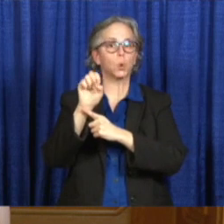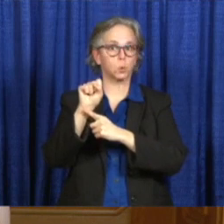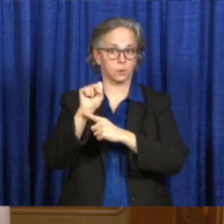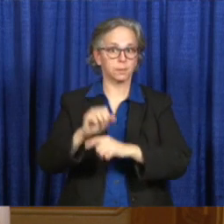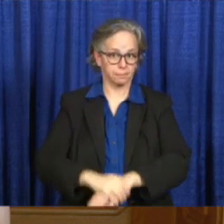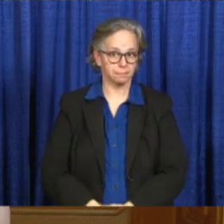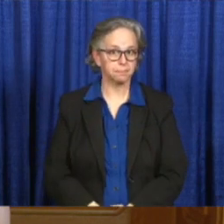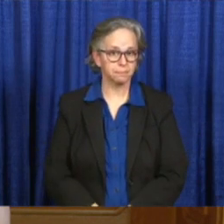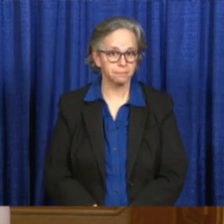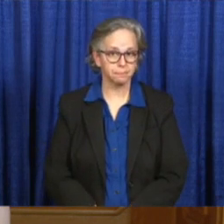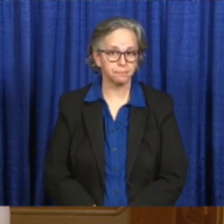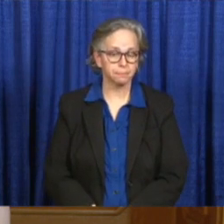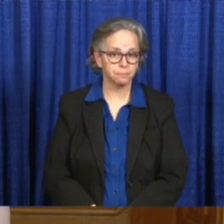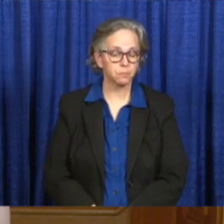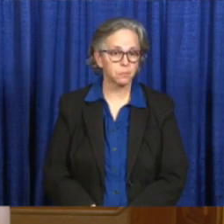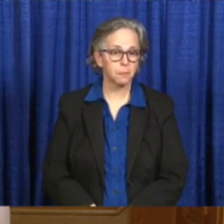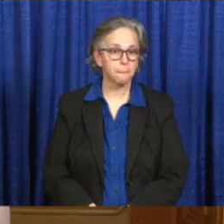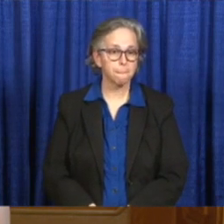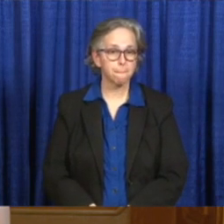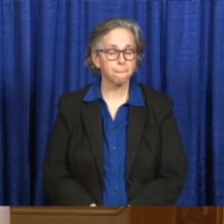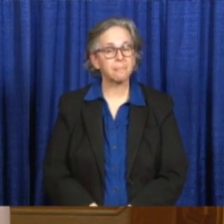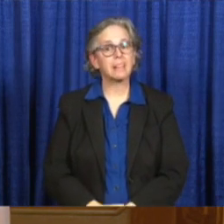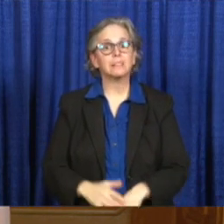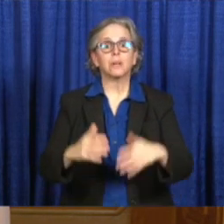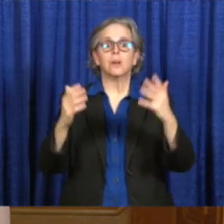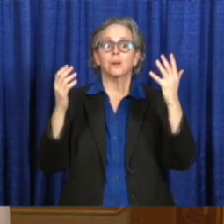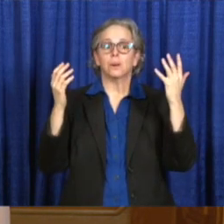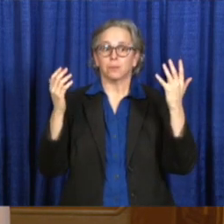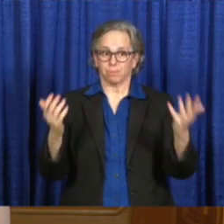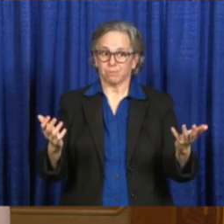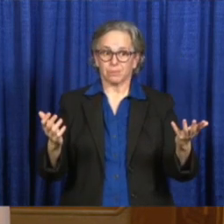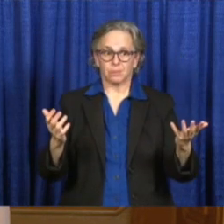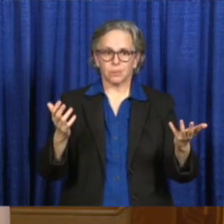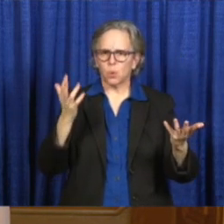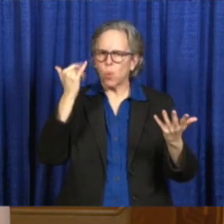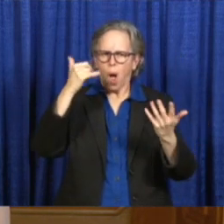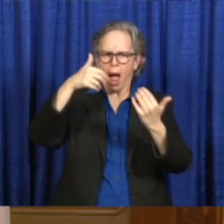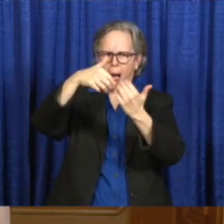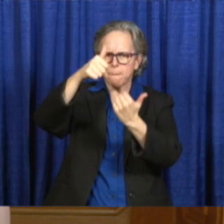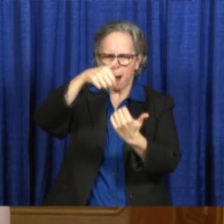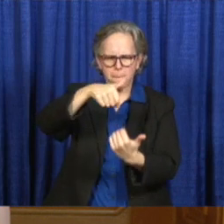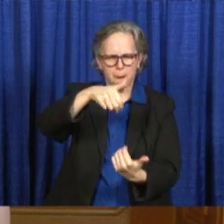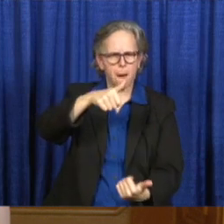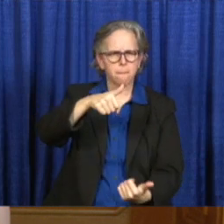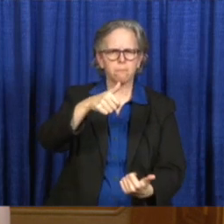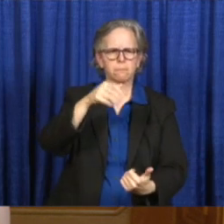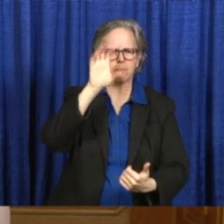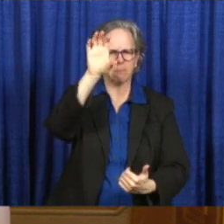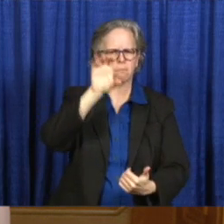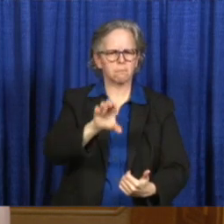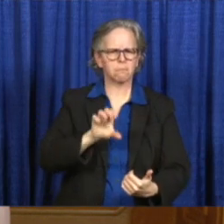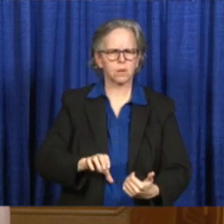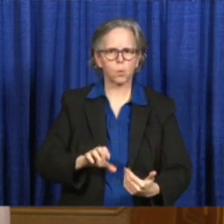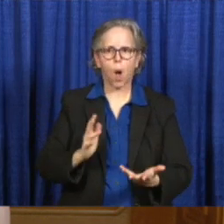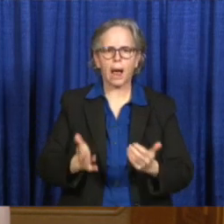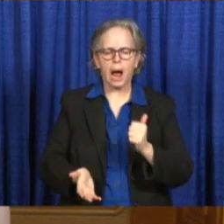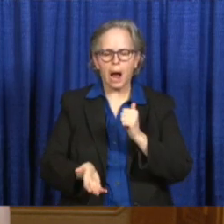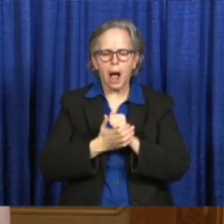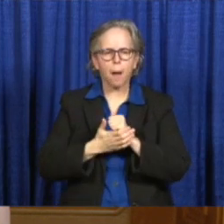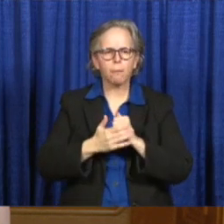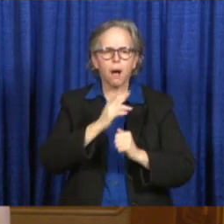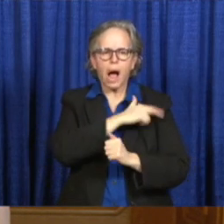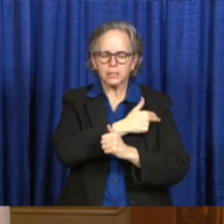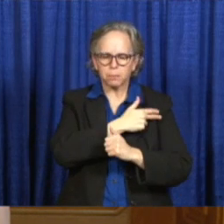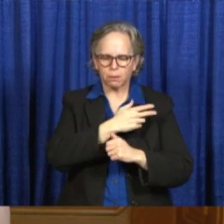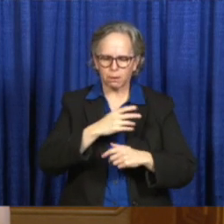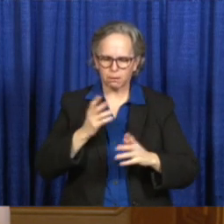And the purpose of this is to get the hospitals ready, get everyone ready for what's